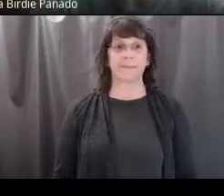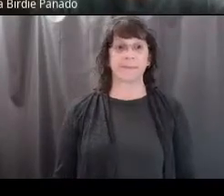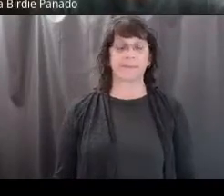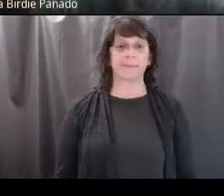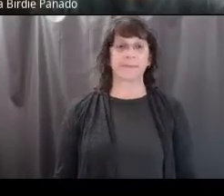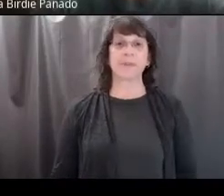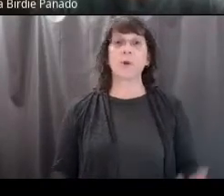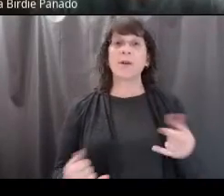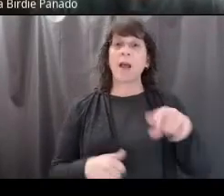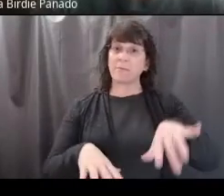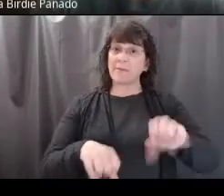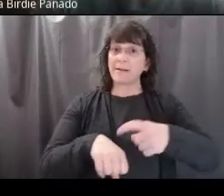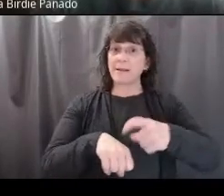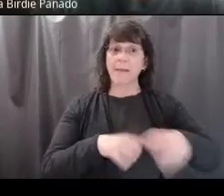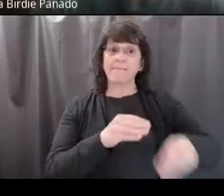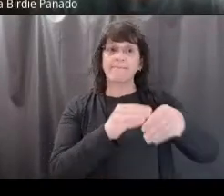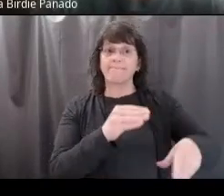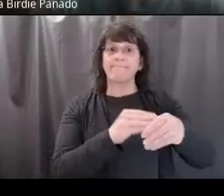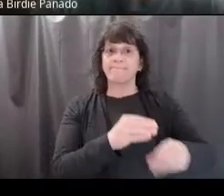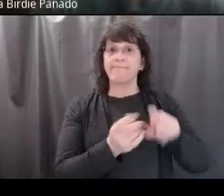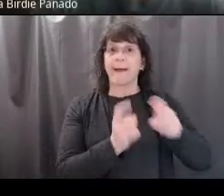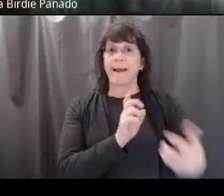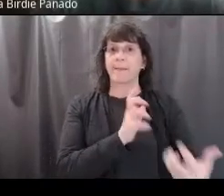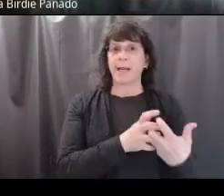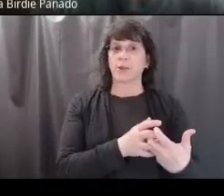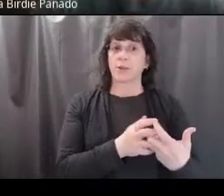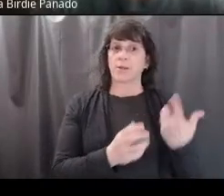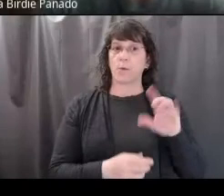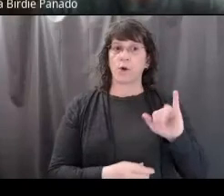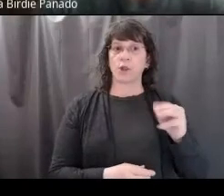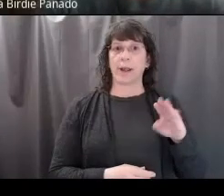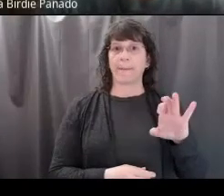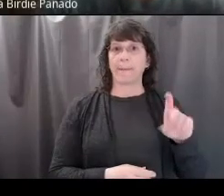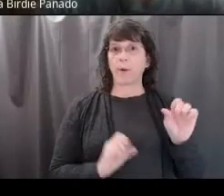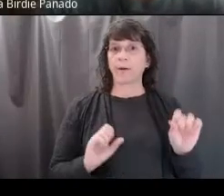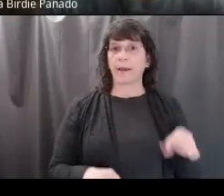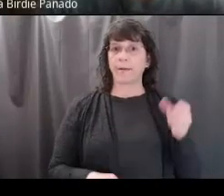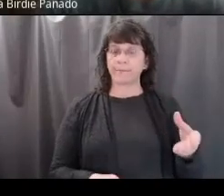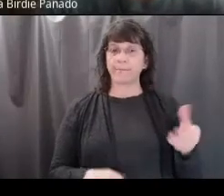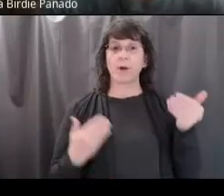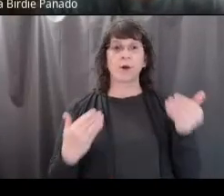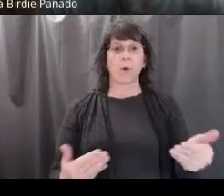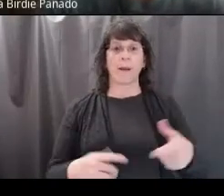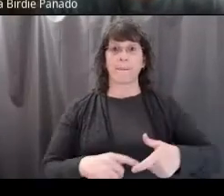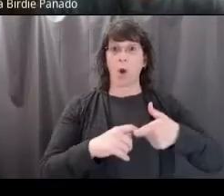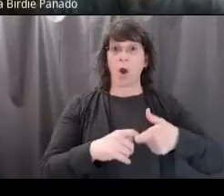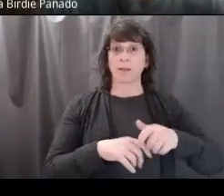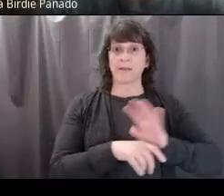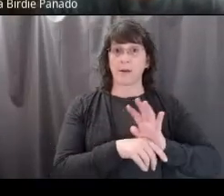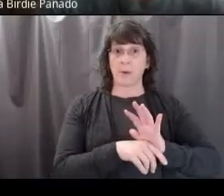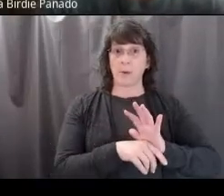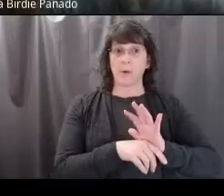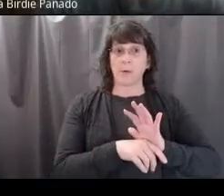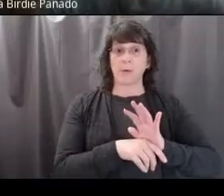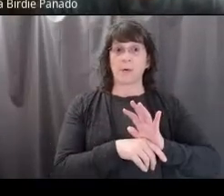Take some time to add some adaptations to our Jamboard and go ahead and pause this